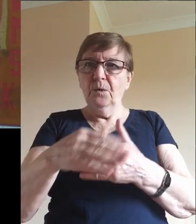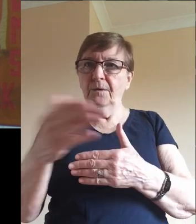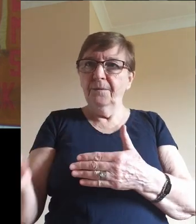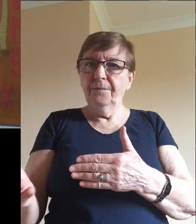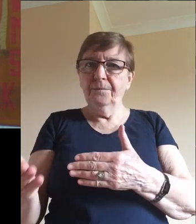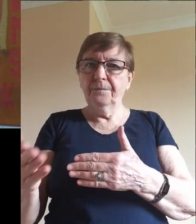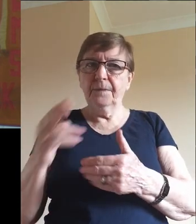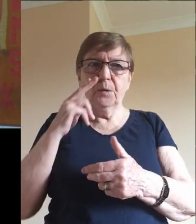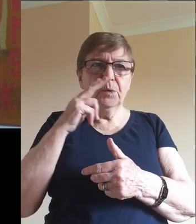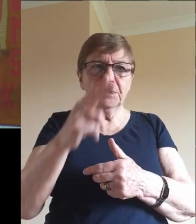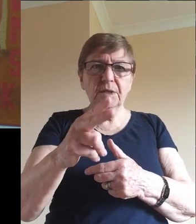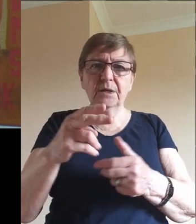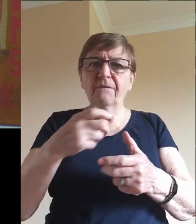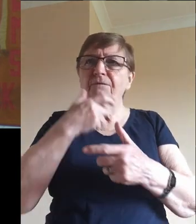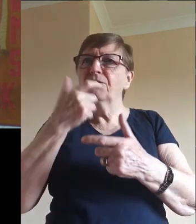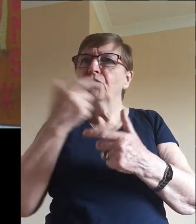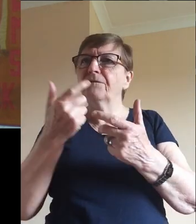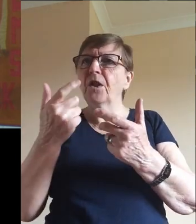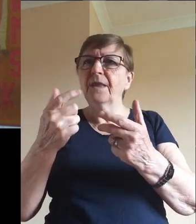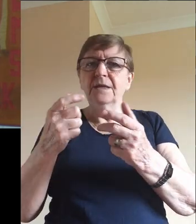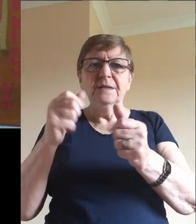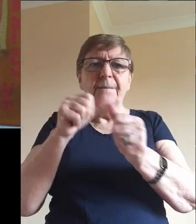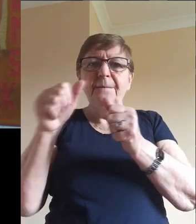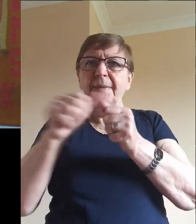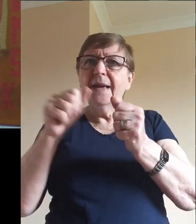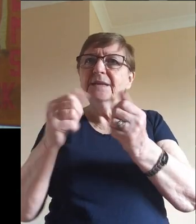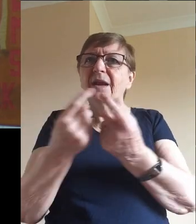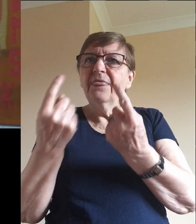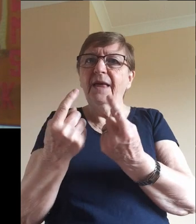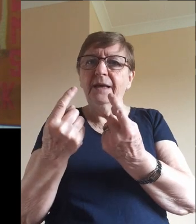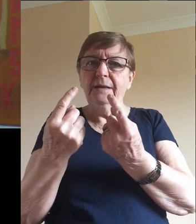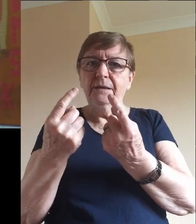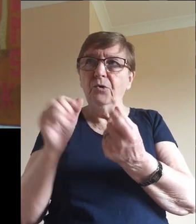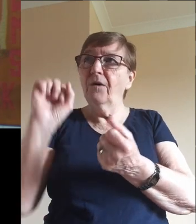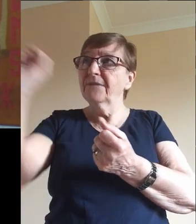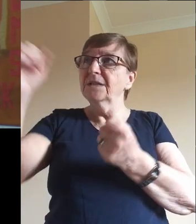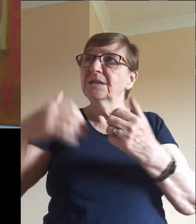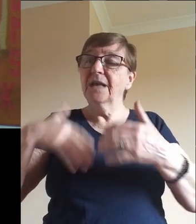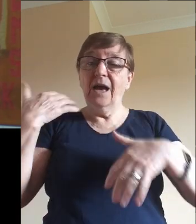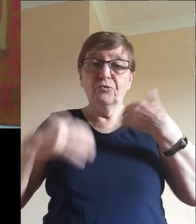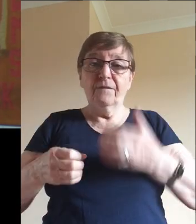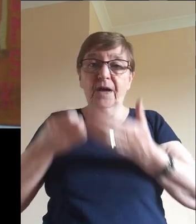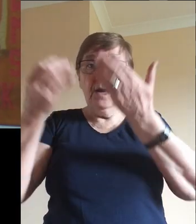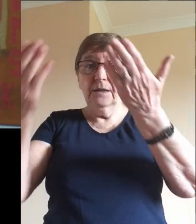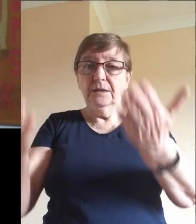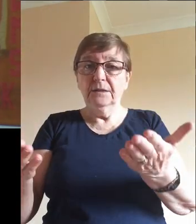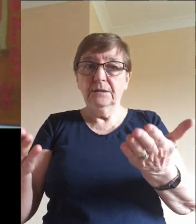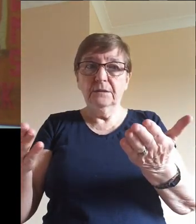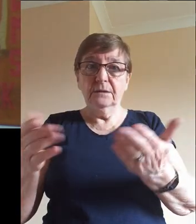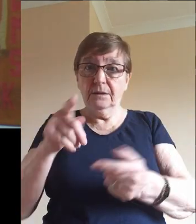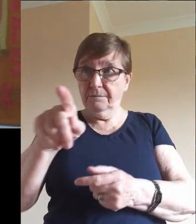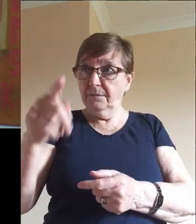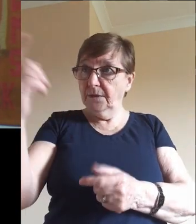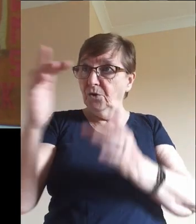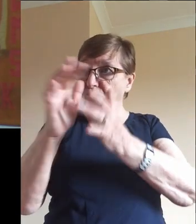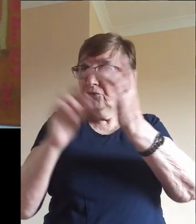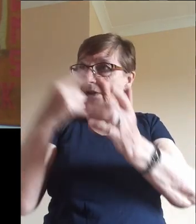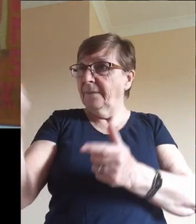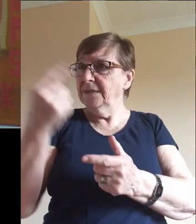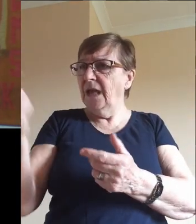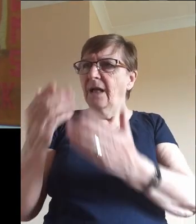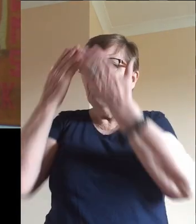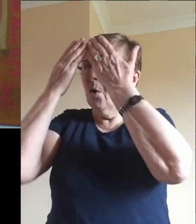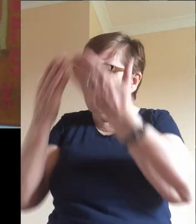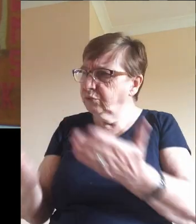the fruitfulness of his sacrifice, verse 12, is not that he himself is given all kinds of acclaim